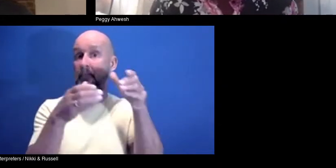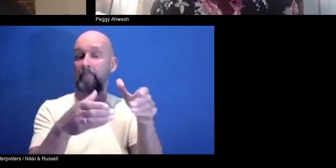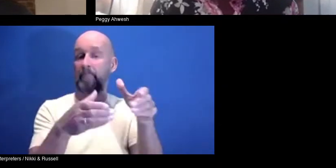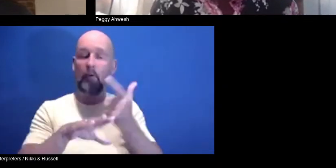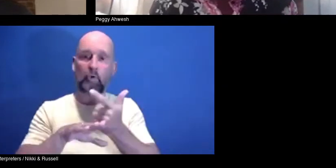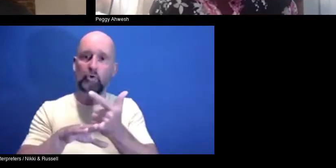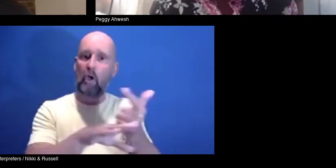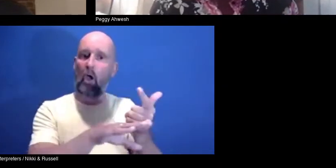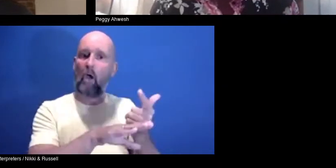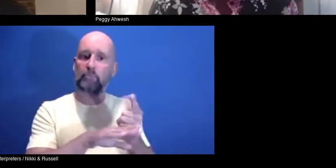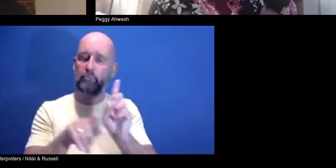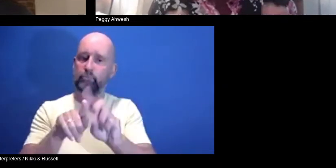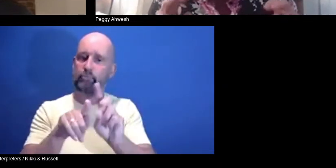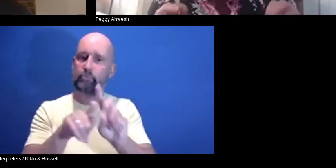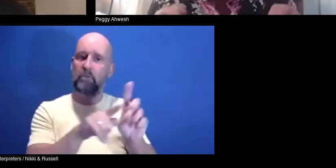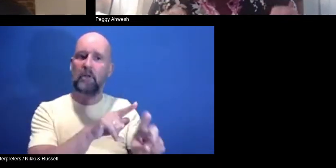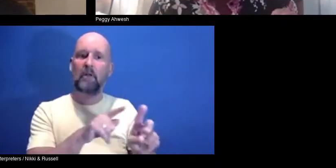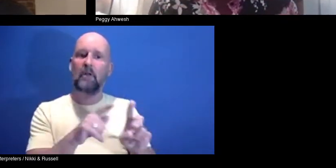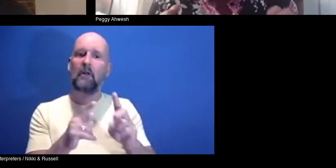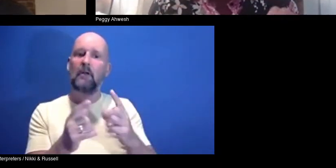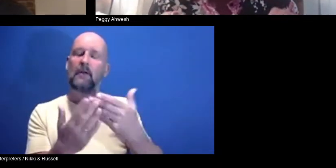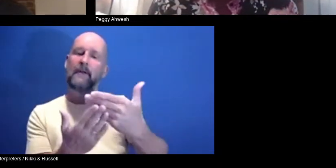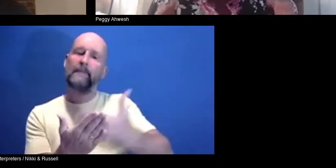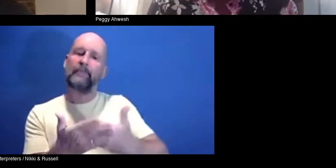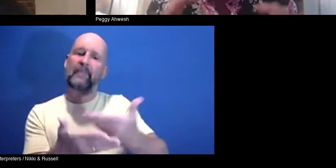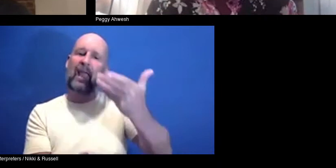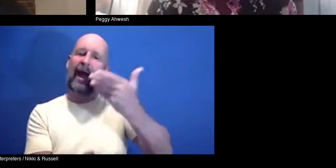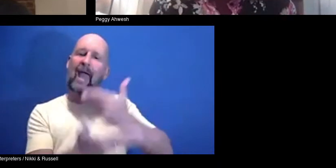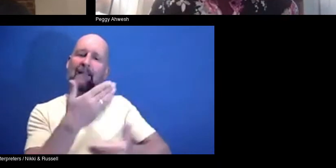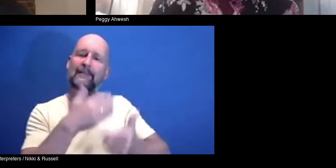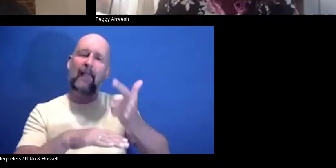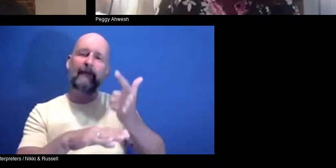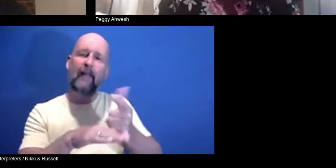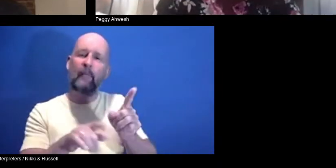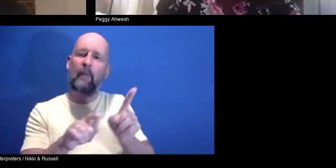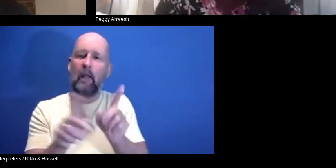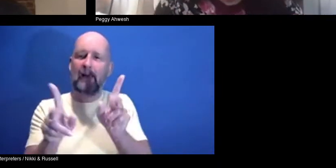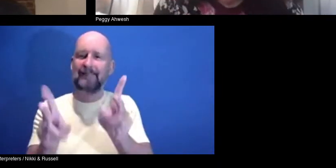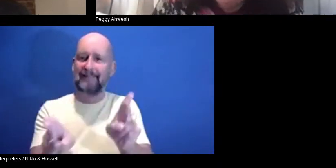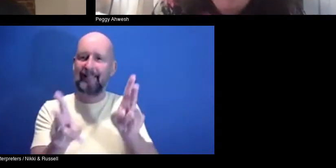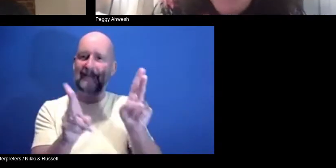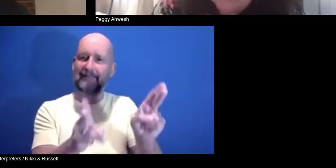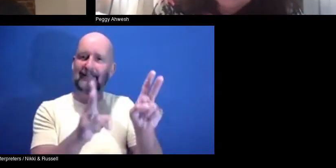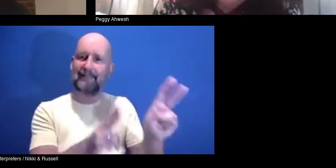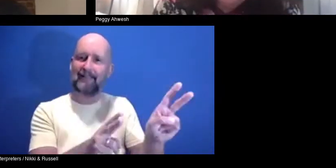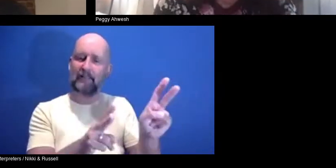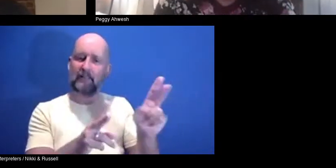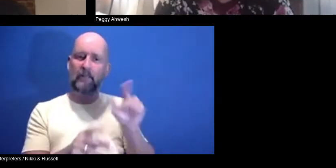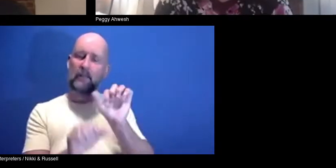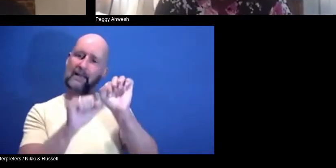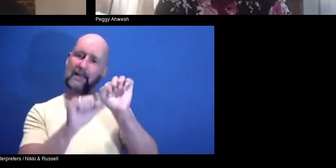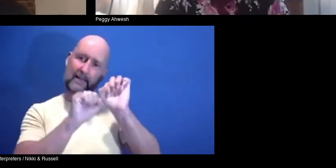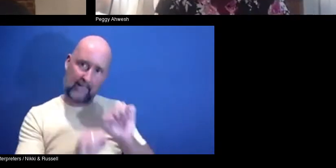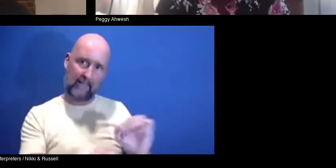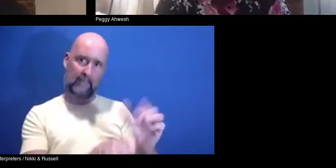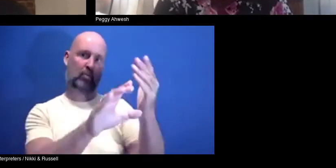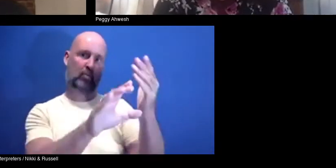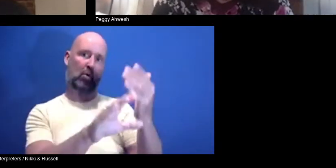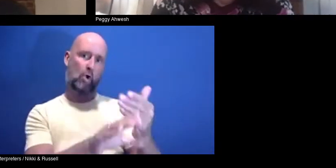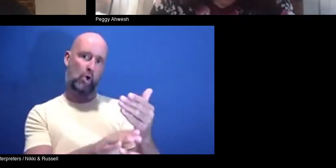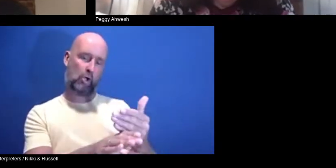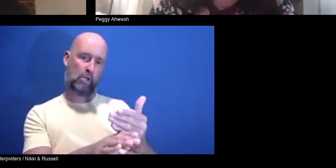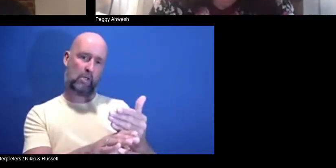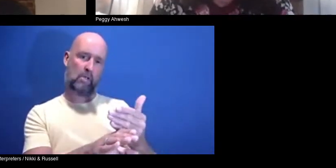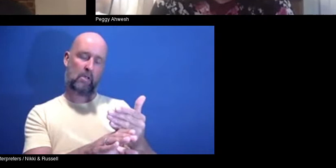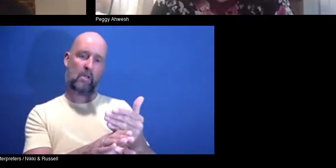whole bunch of just kind of like essay film-like scenes about his work. And we